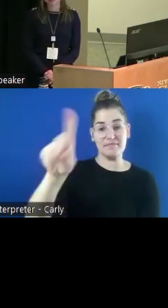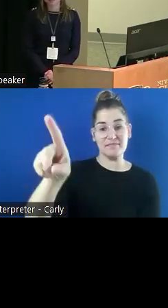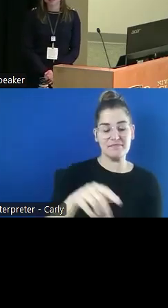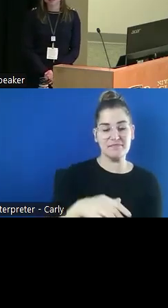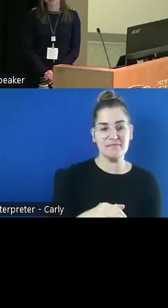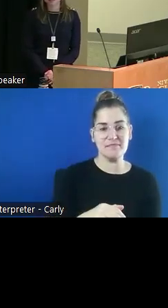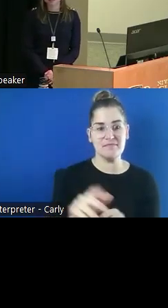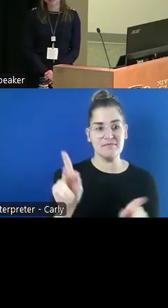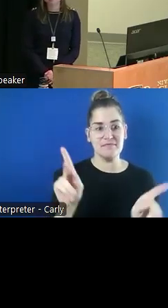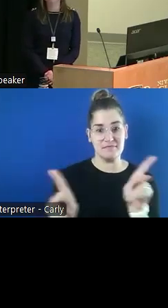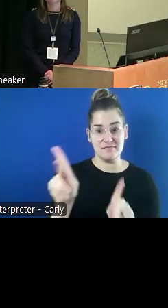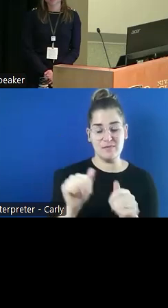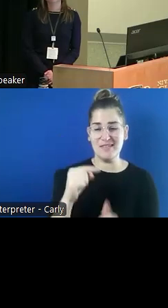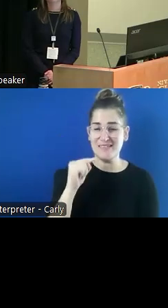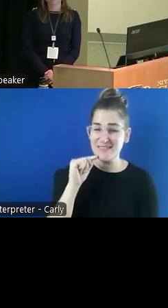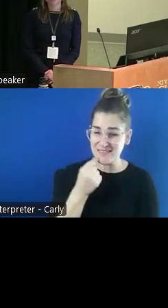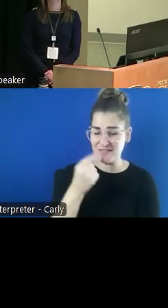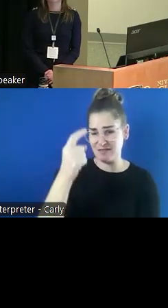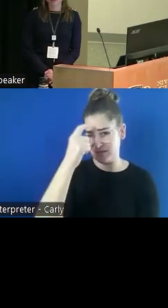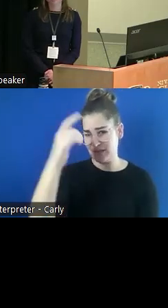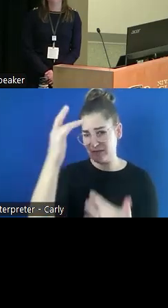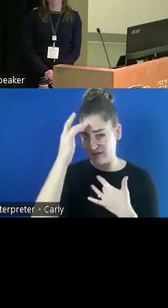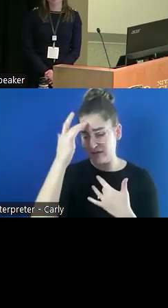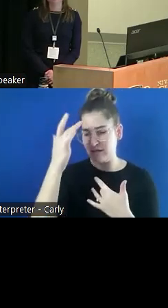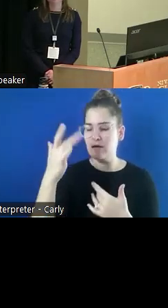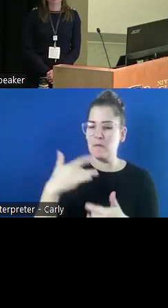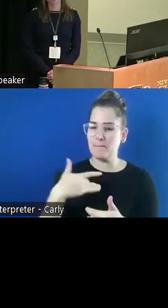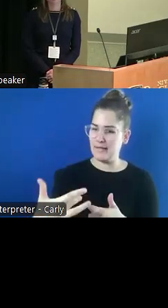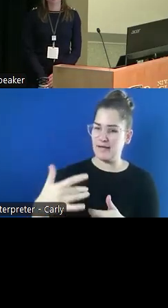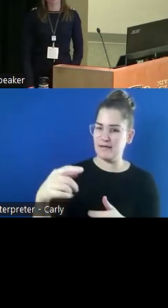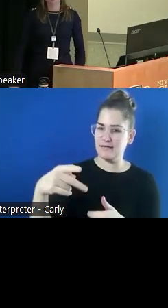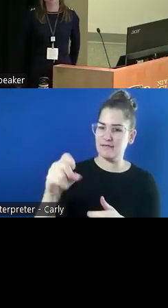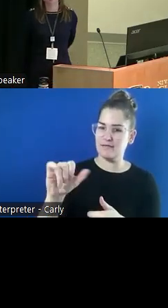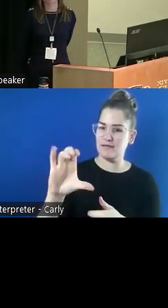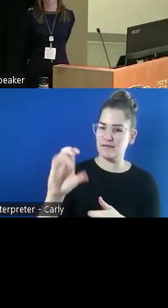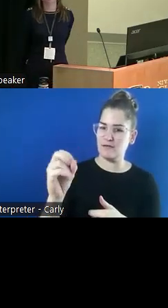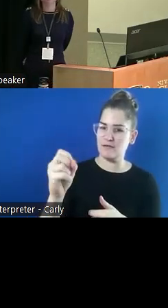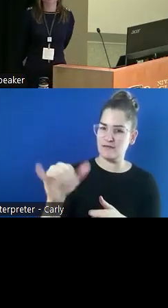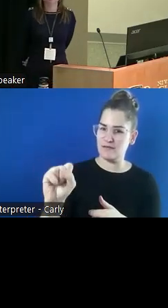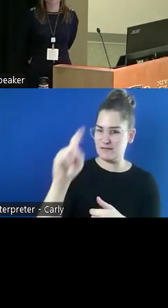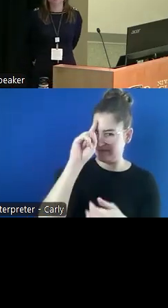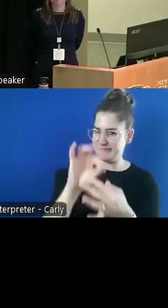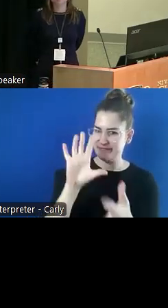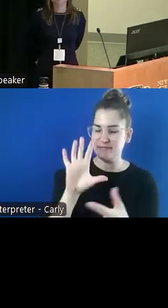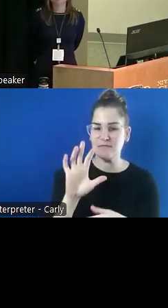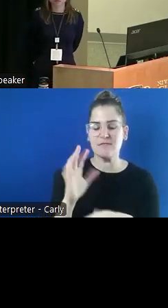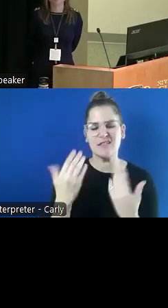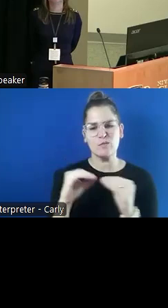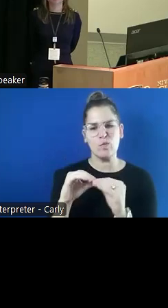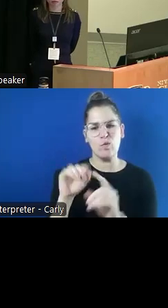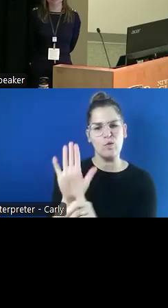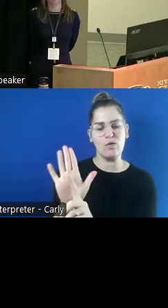with serious mental illness, mostly psychosis, are individuals who have more medical problems,